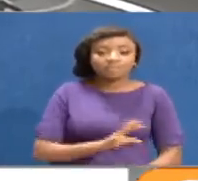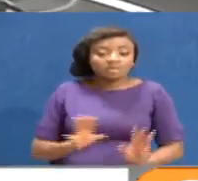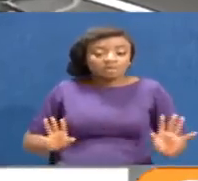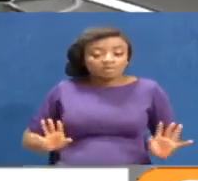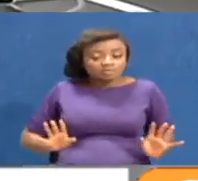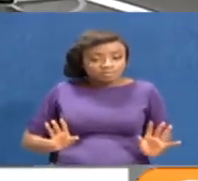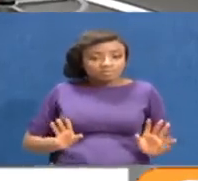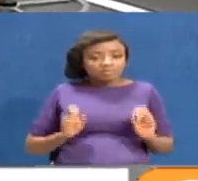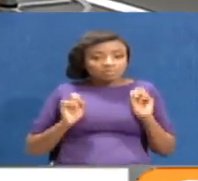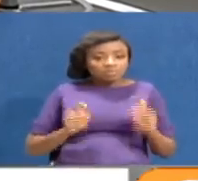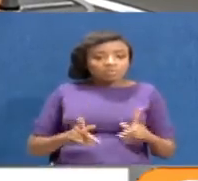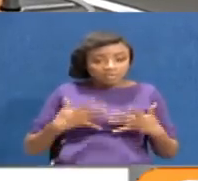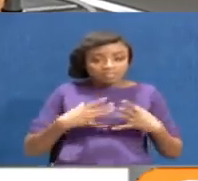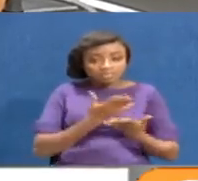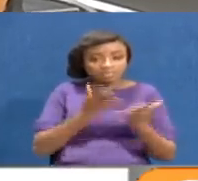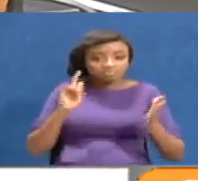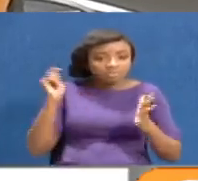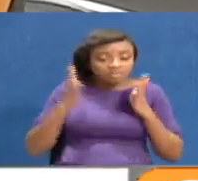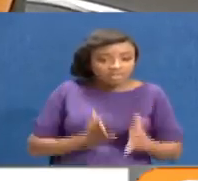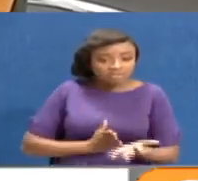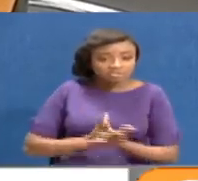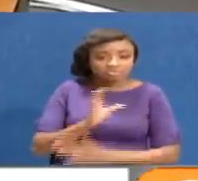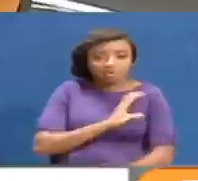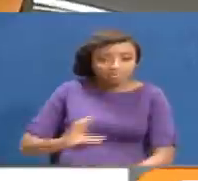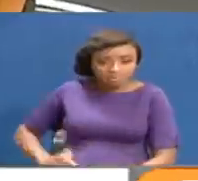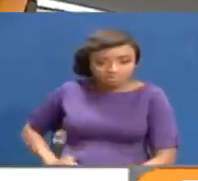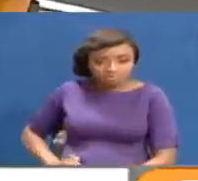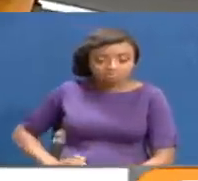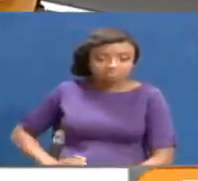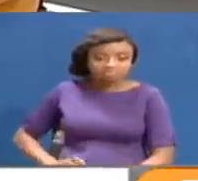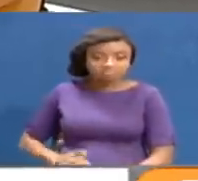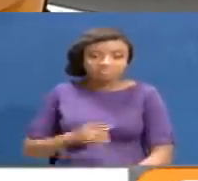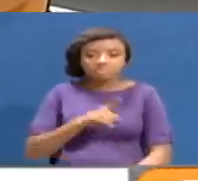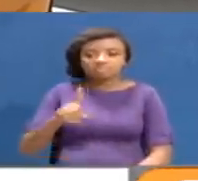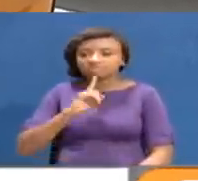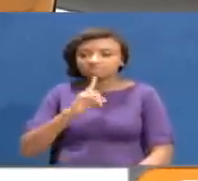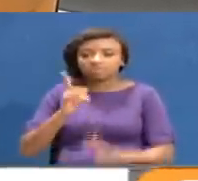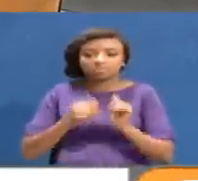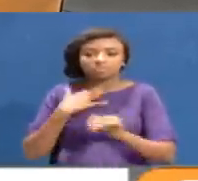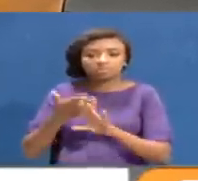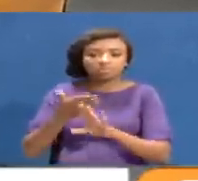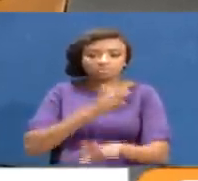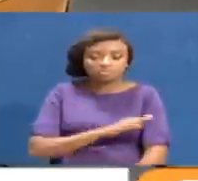in this case, the people of Kenya told the commission that they would want to go back to